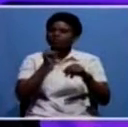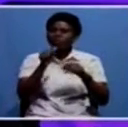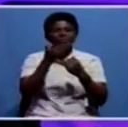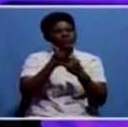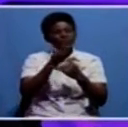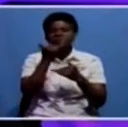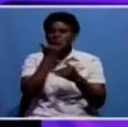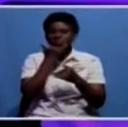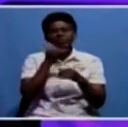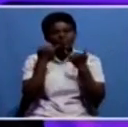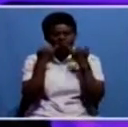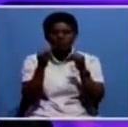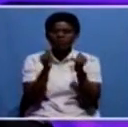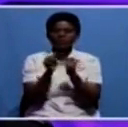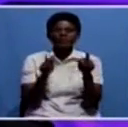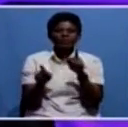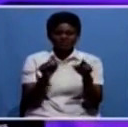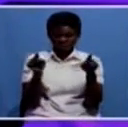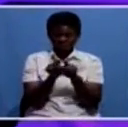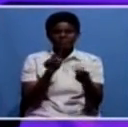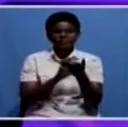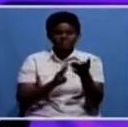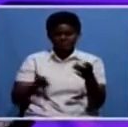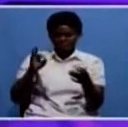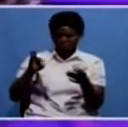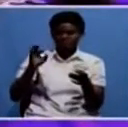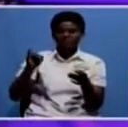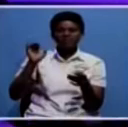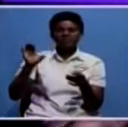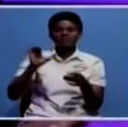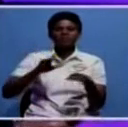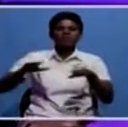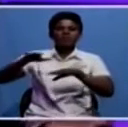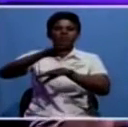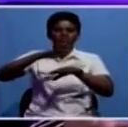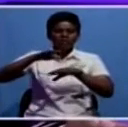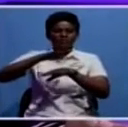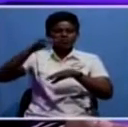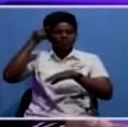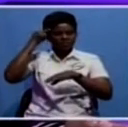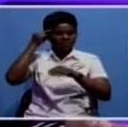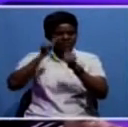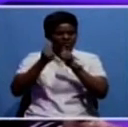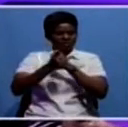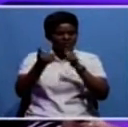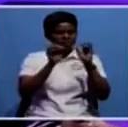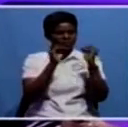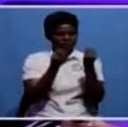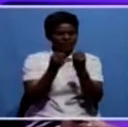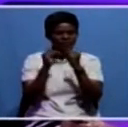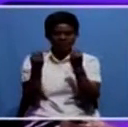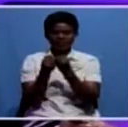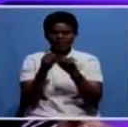data with the citizens and believe that the FIC is above government and other institutions, in